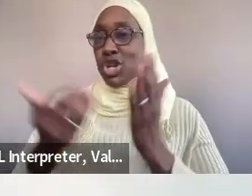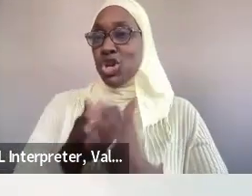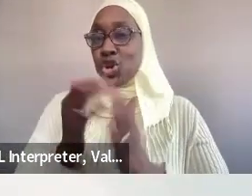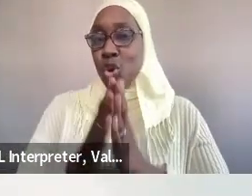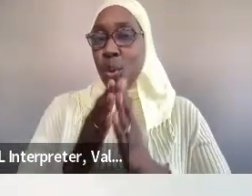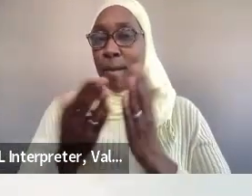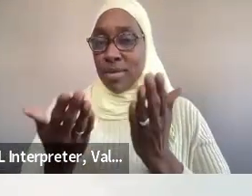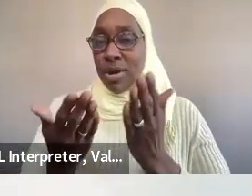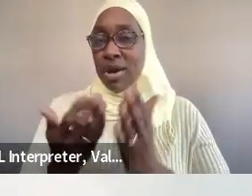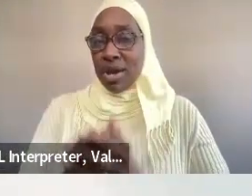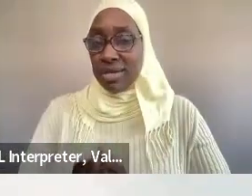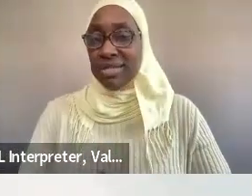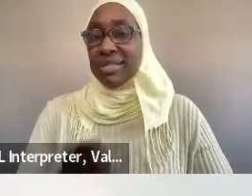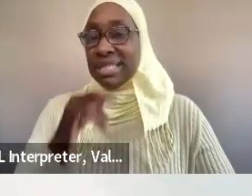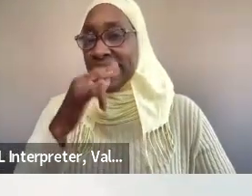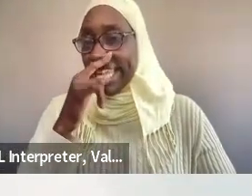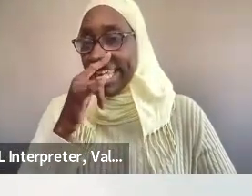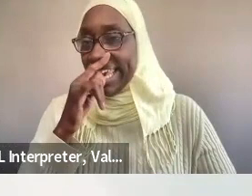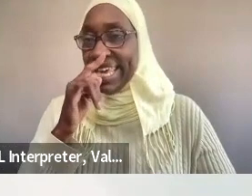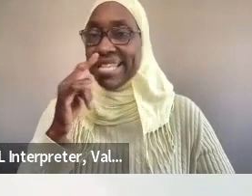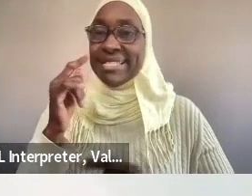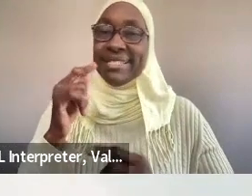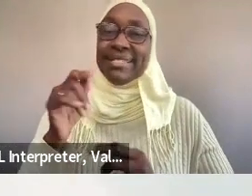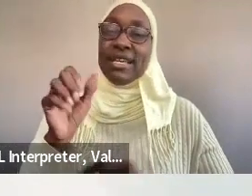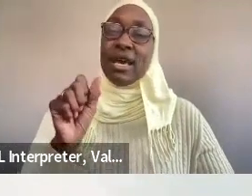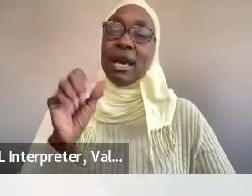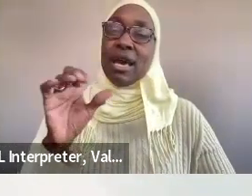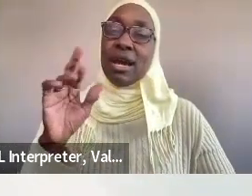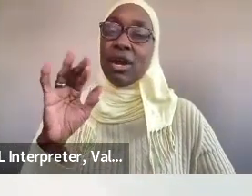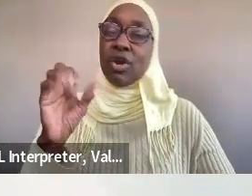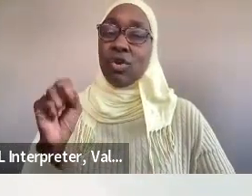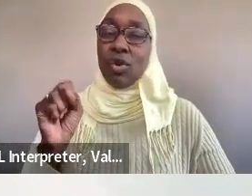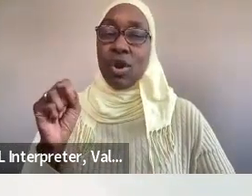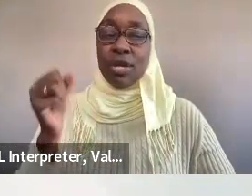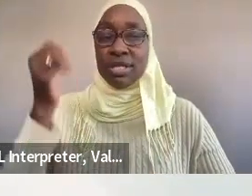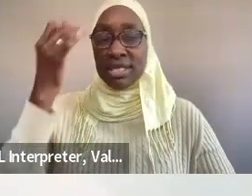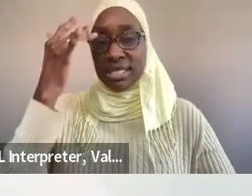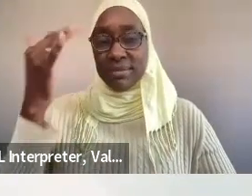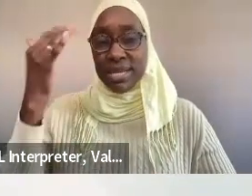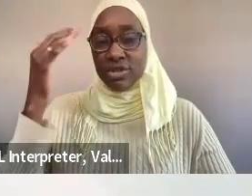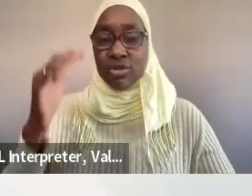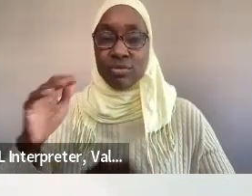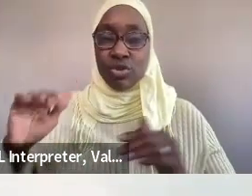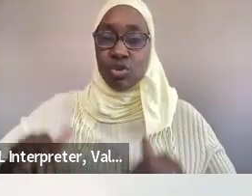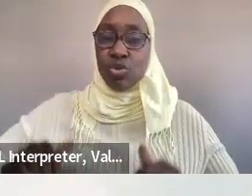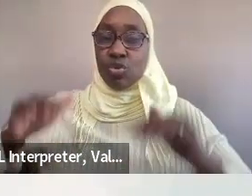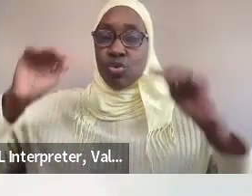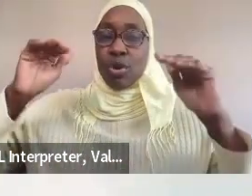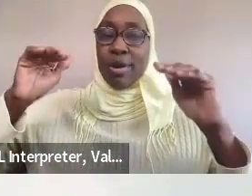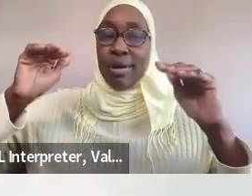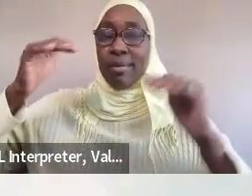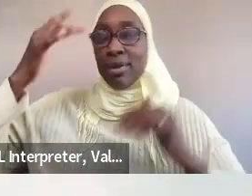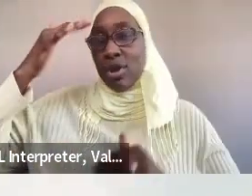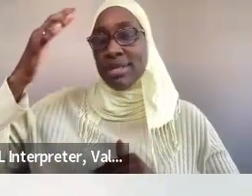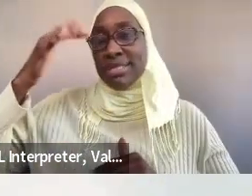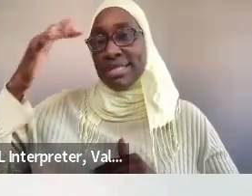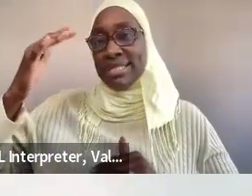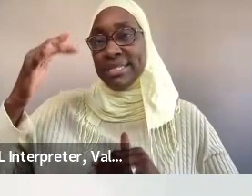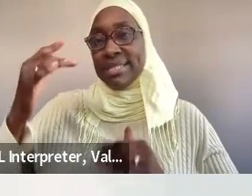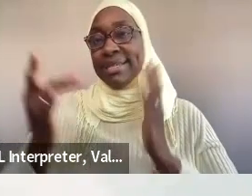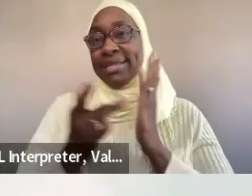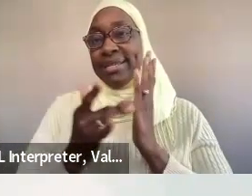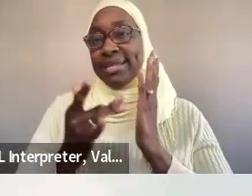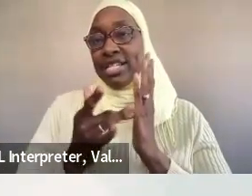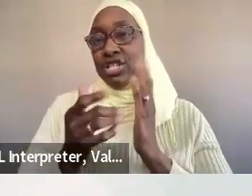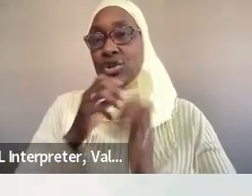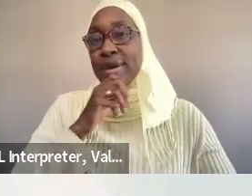has written a book on kids across the spectrums growing up autistic in the digital age. Then we also have another